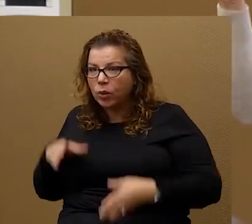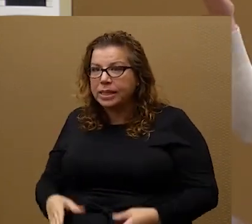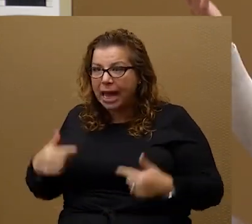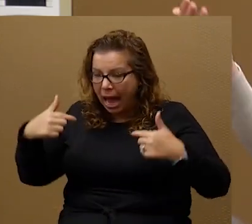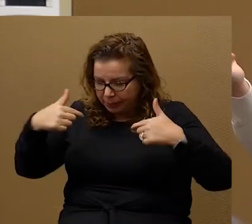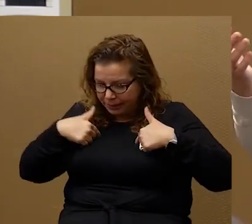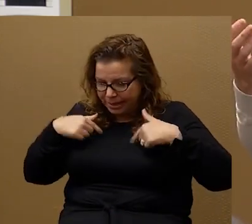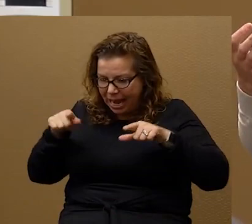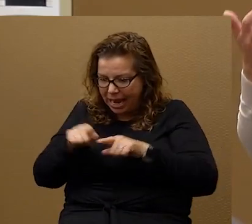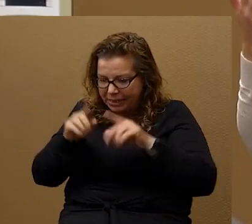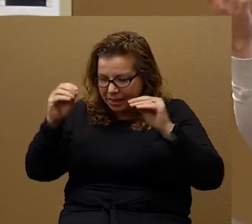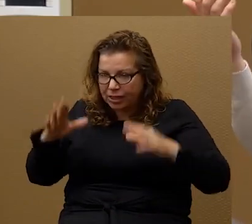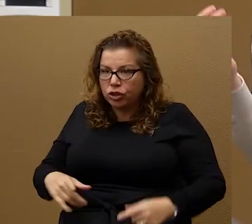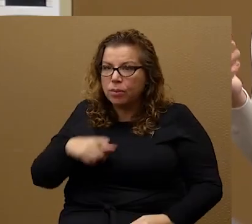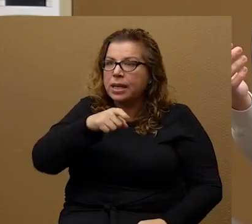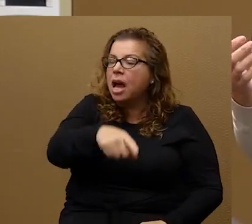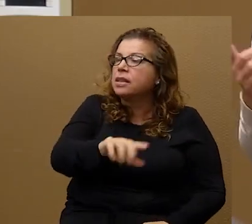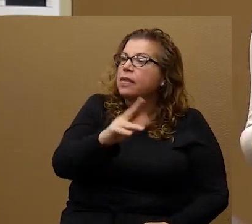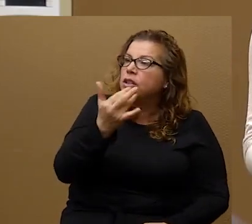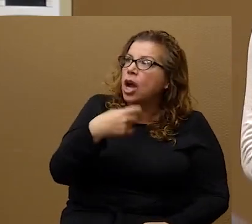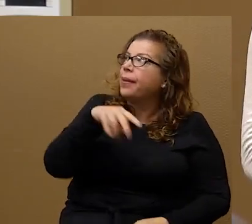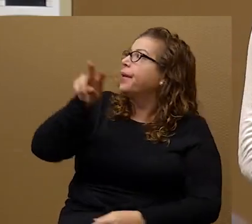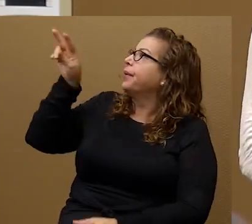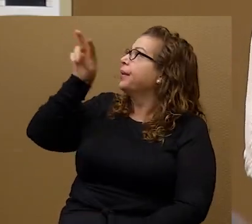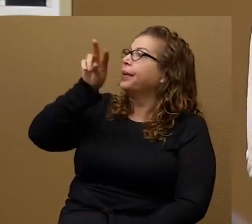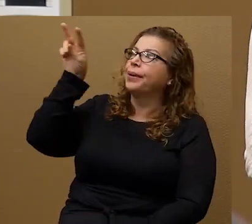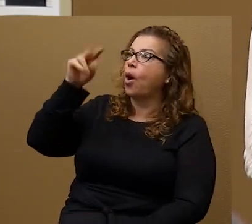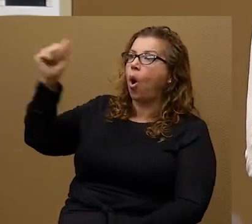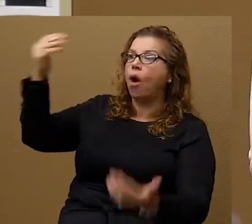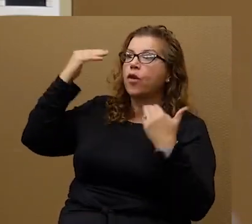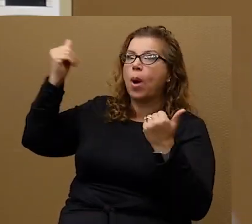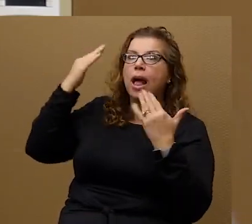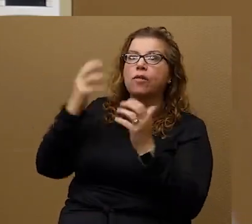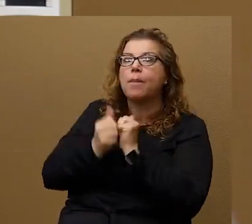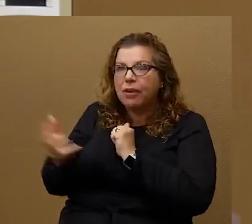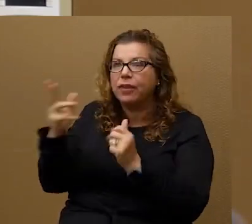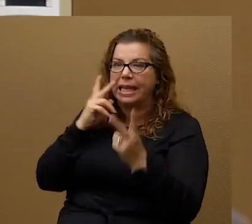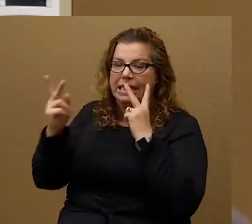because my brain is so overwhelmed by everything that I'm seeing.